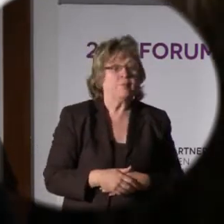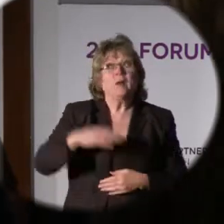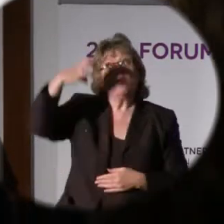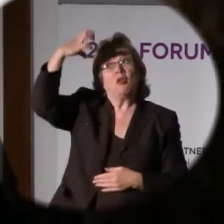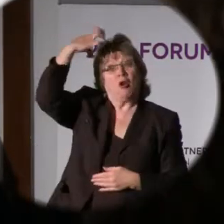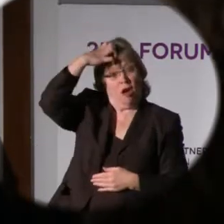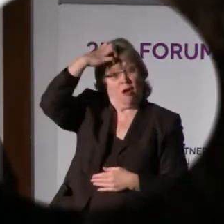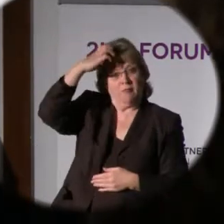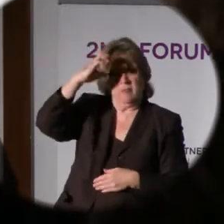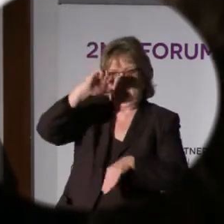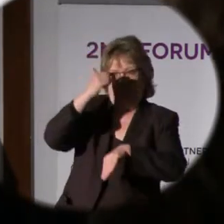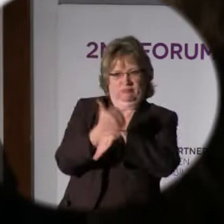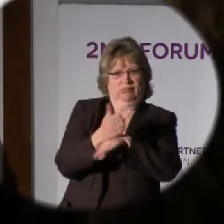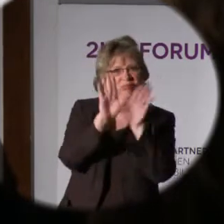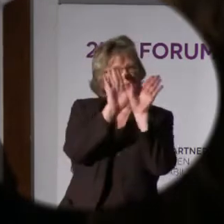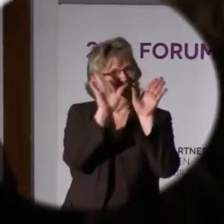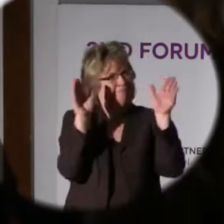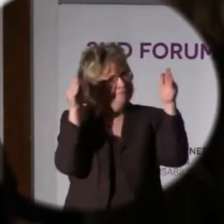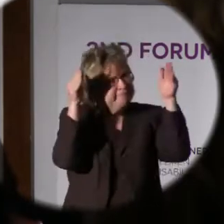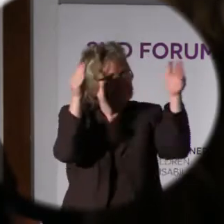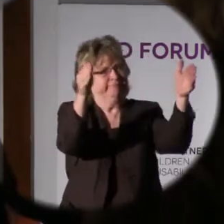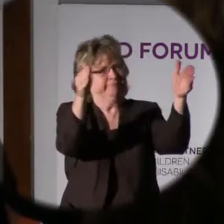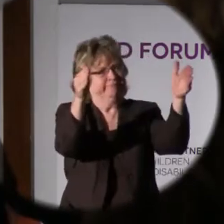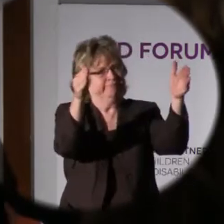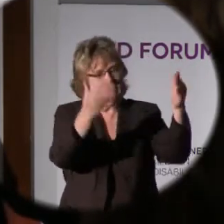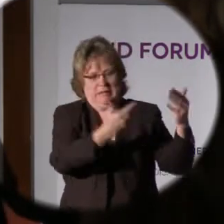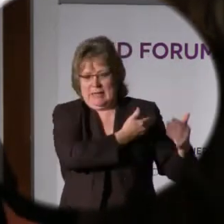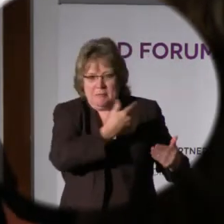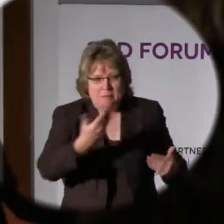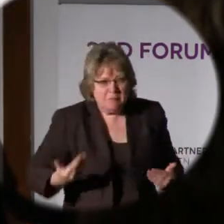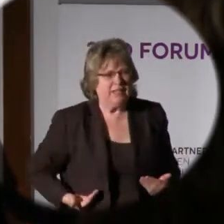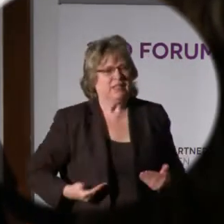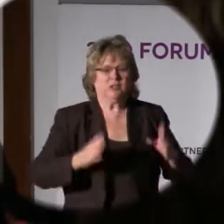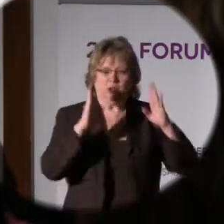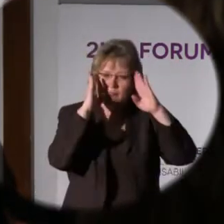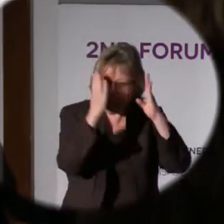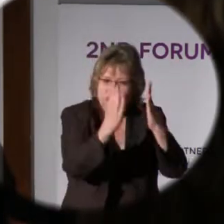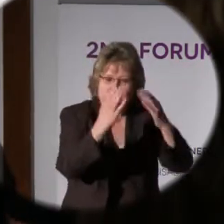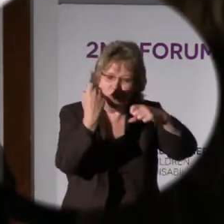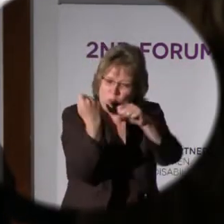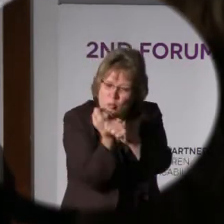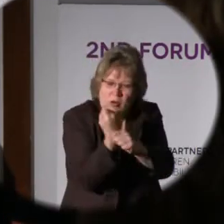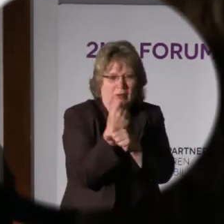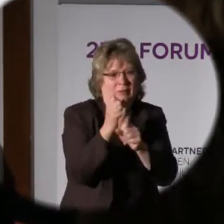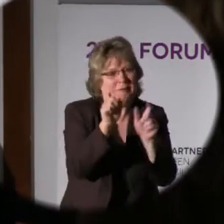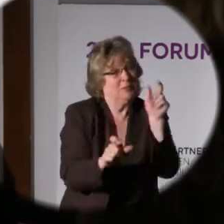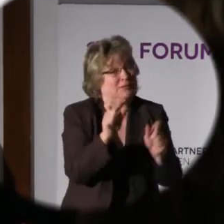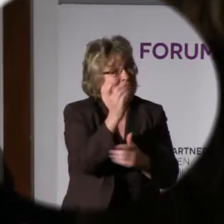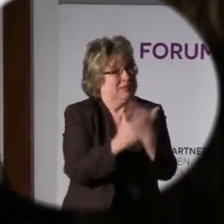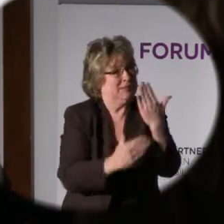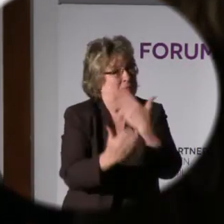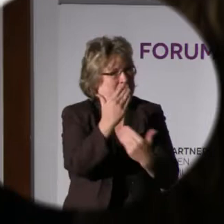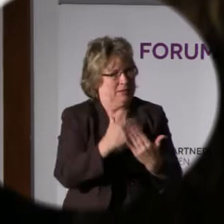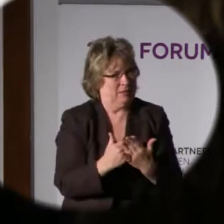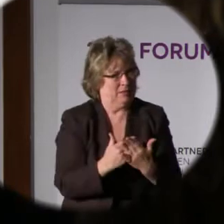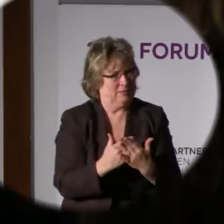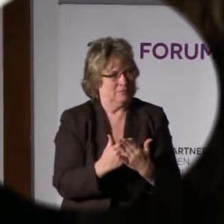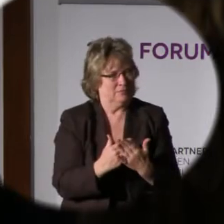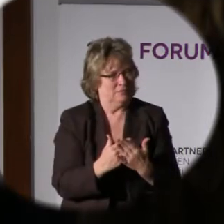with Disability, enacting a disability bill immediately the president ascended to